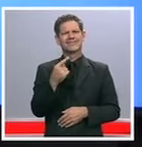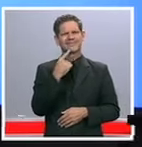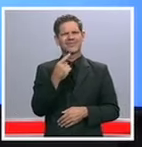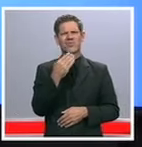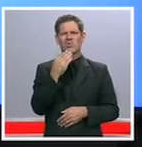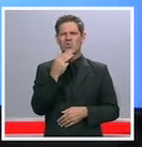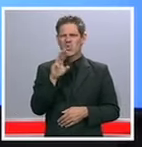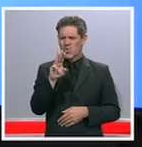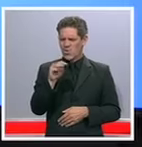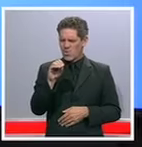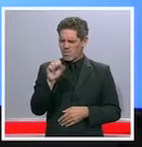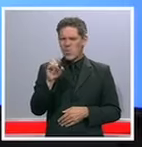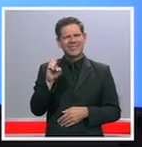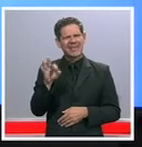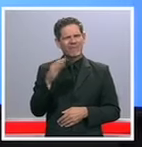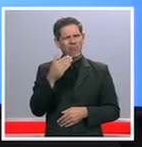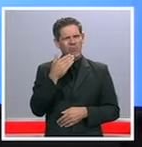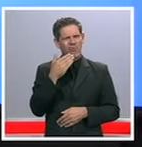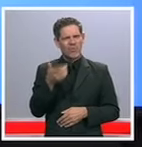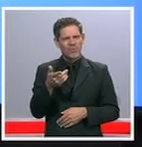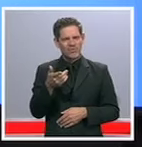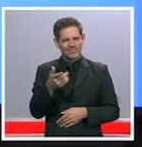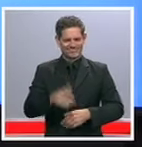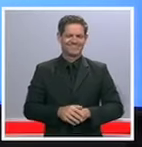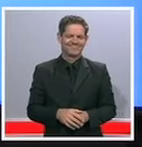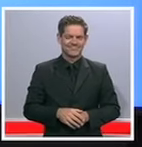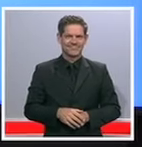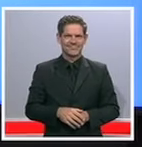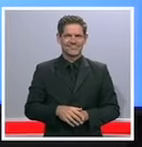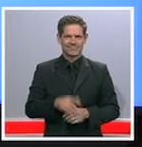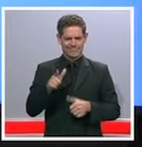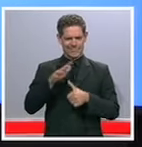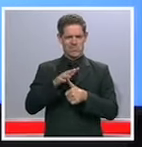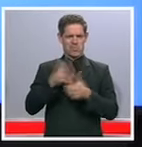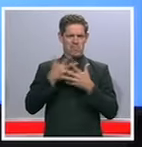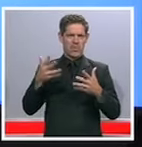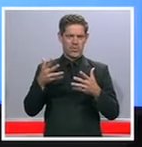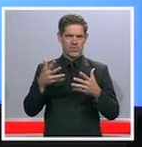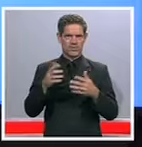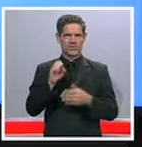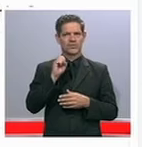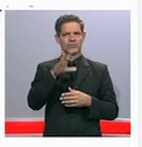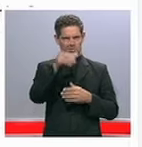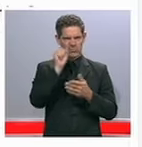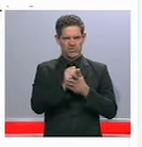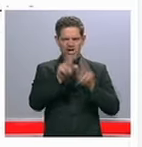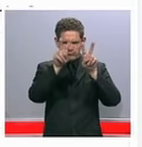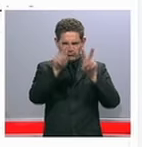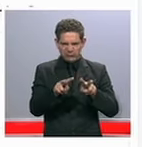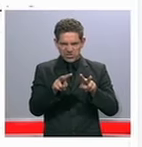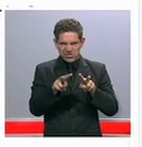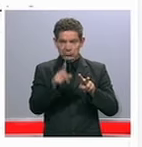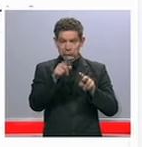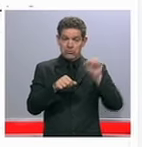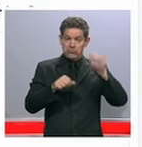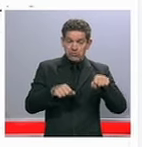Mo Def? That's the most, Mos Def, that's the most important question people are asking as well. So you can go and vote on that on